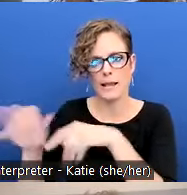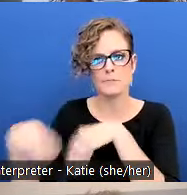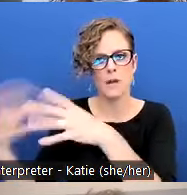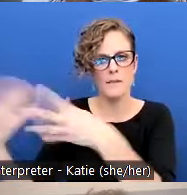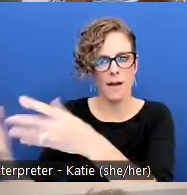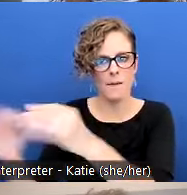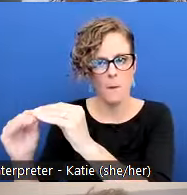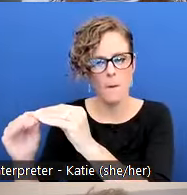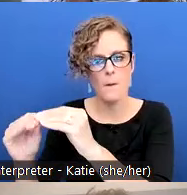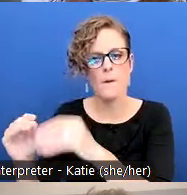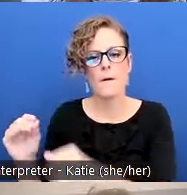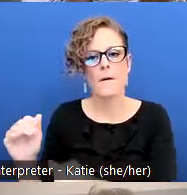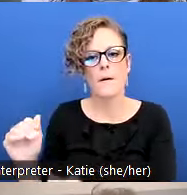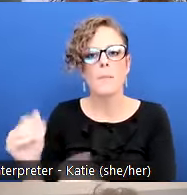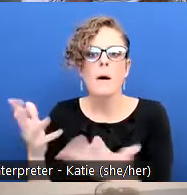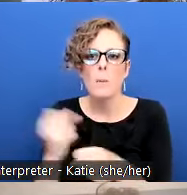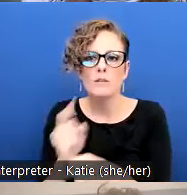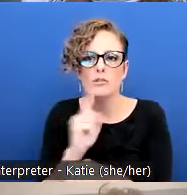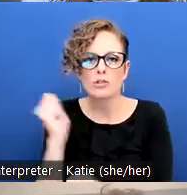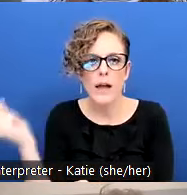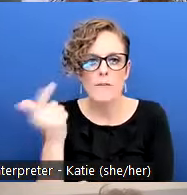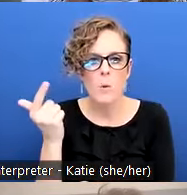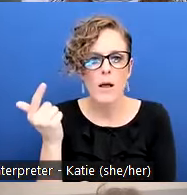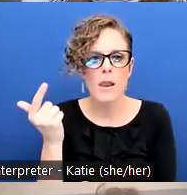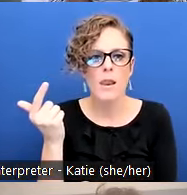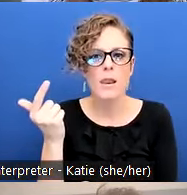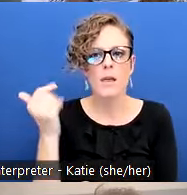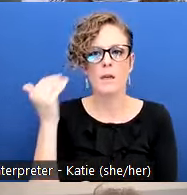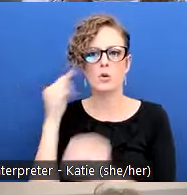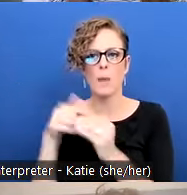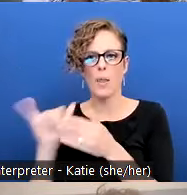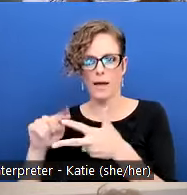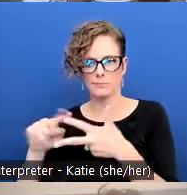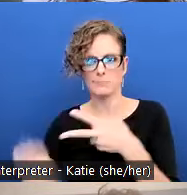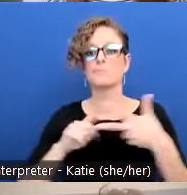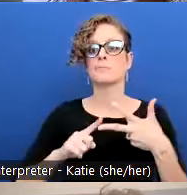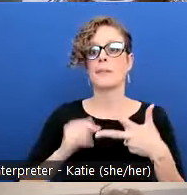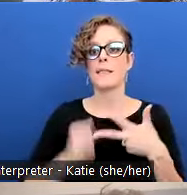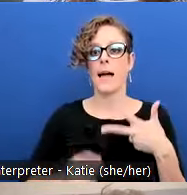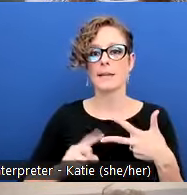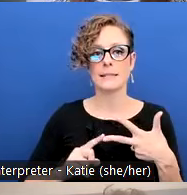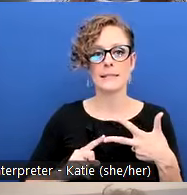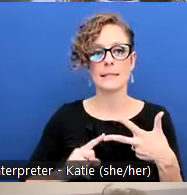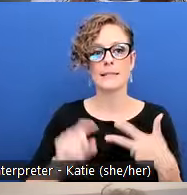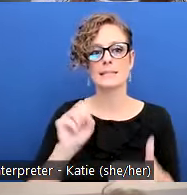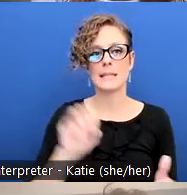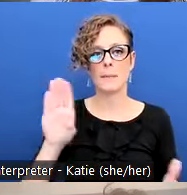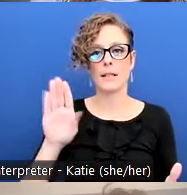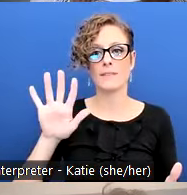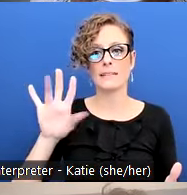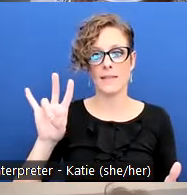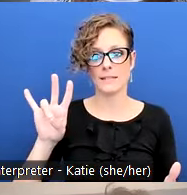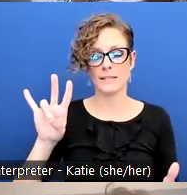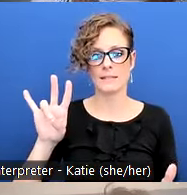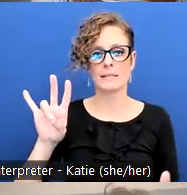you are aware of all of them, but I wanted to make sure everyone knew about that. And then lastly, Senate Bill 57.